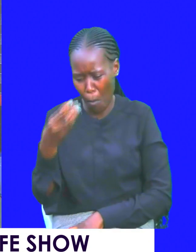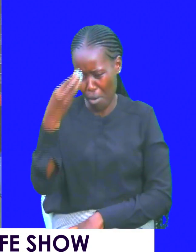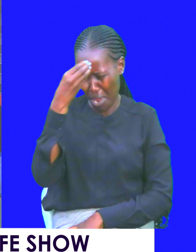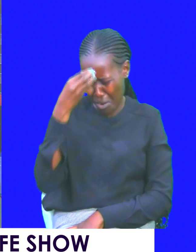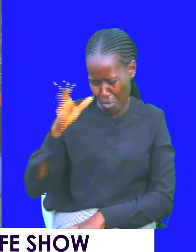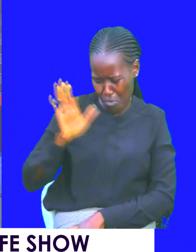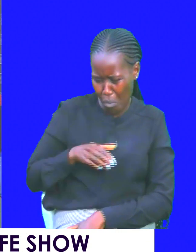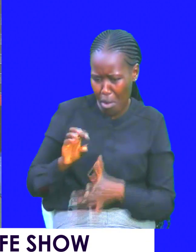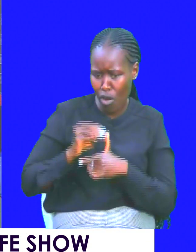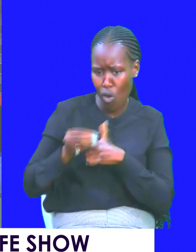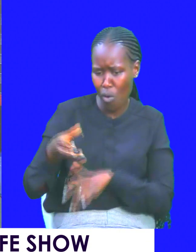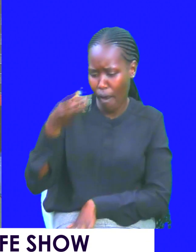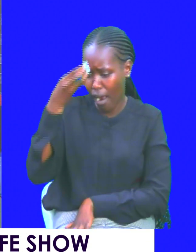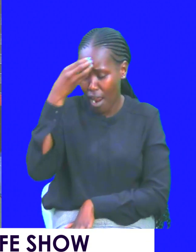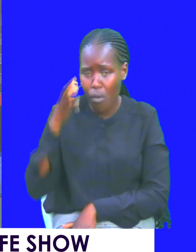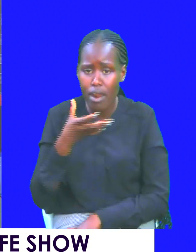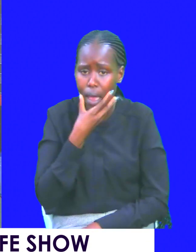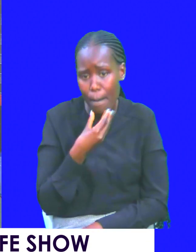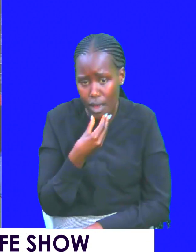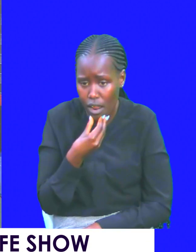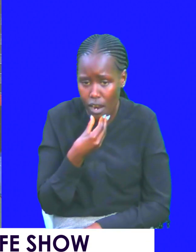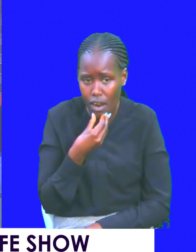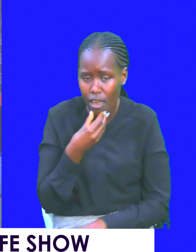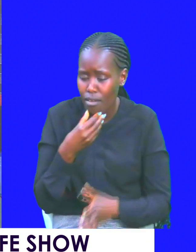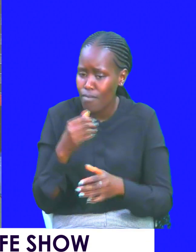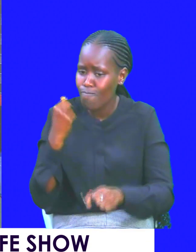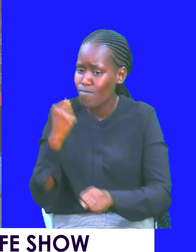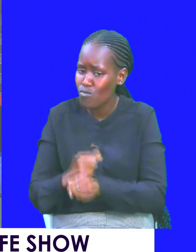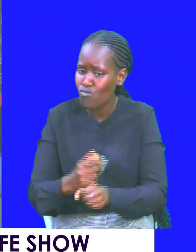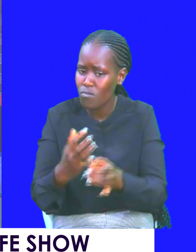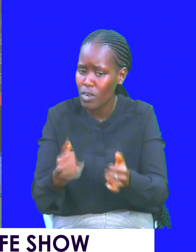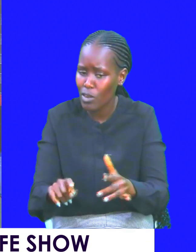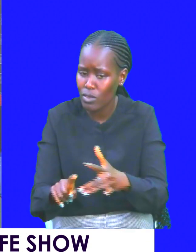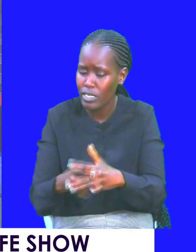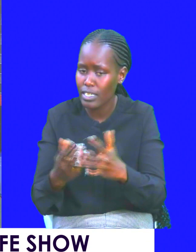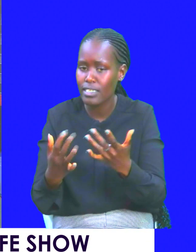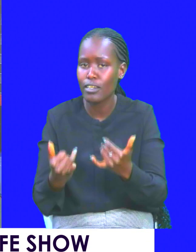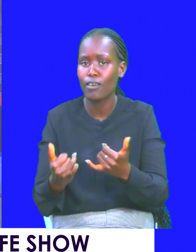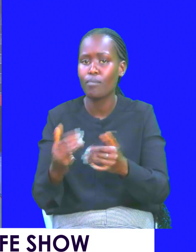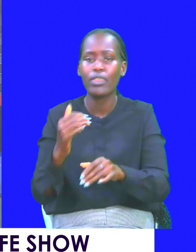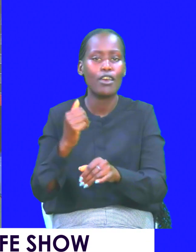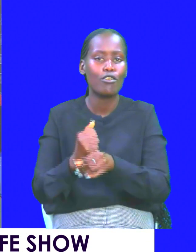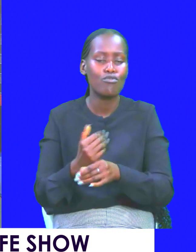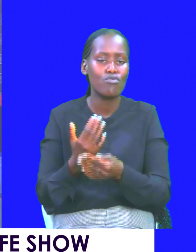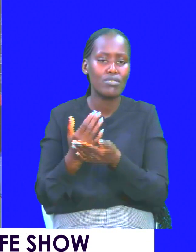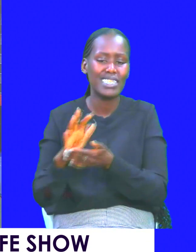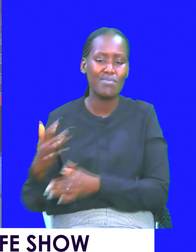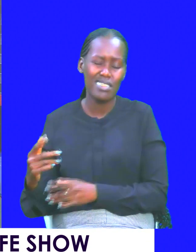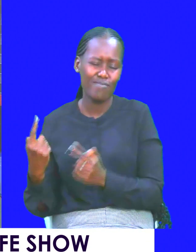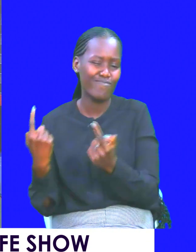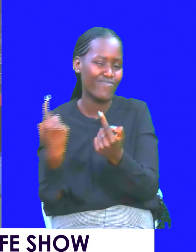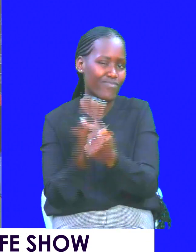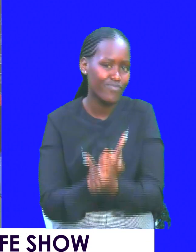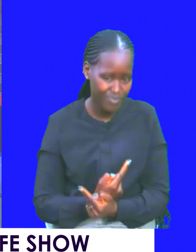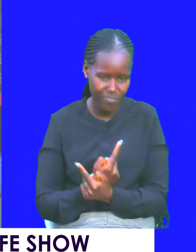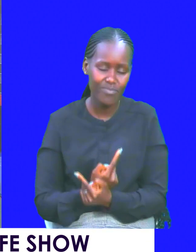angry man. You can do it now. Just start now. Do something different. Do